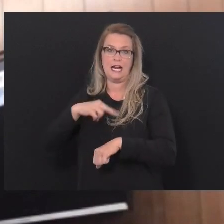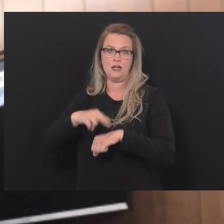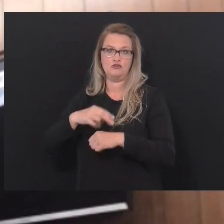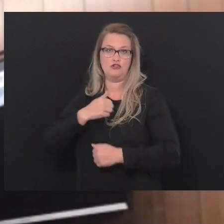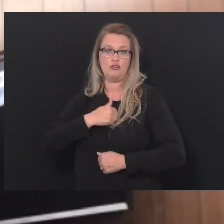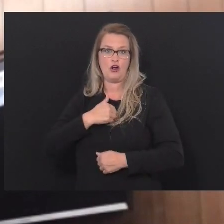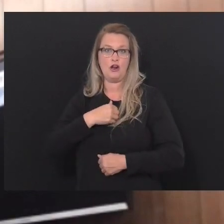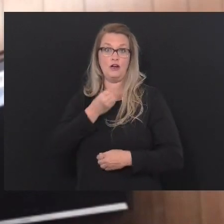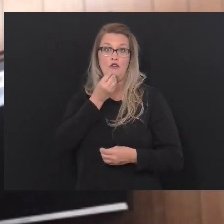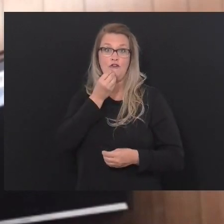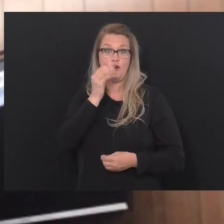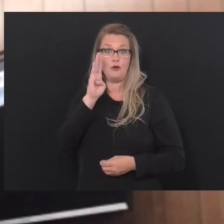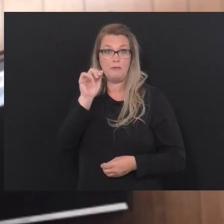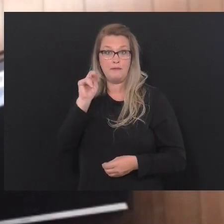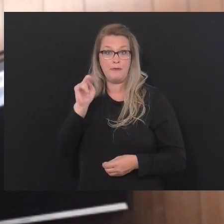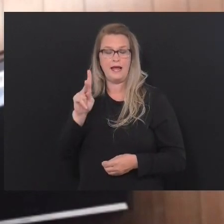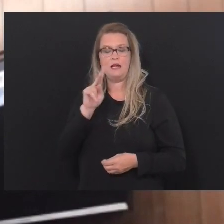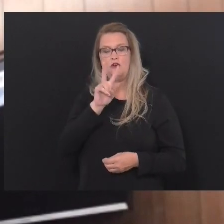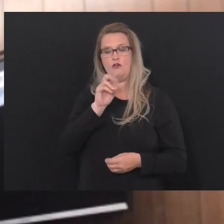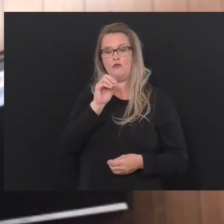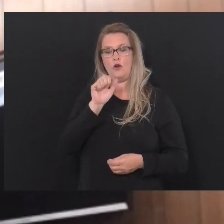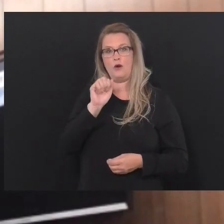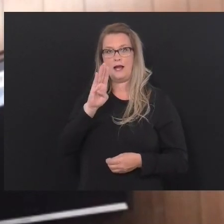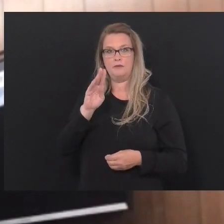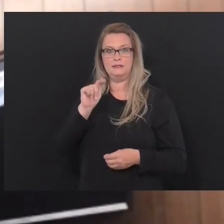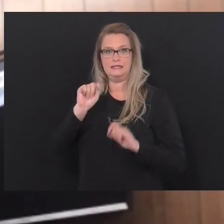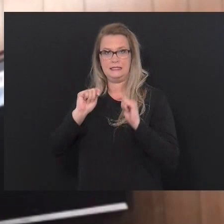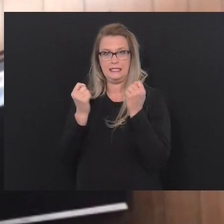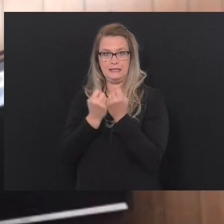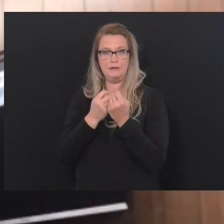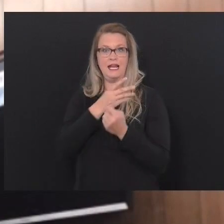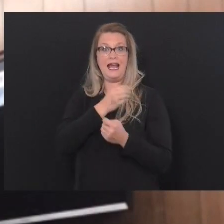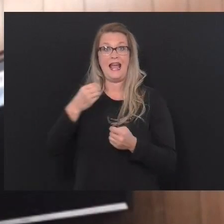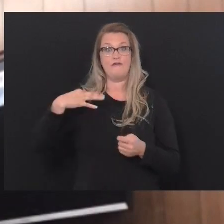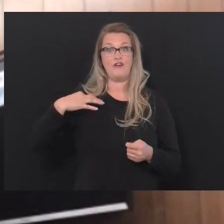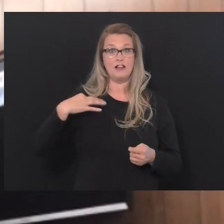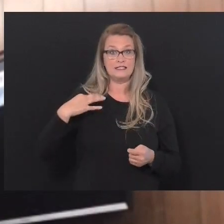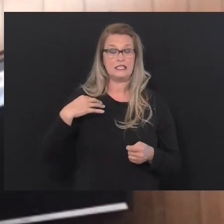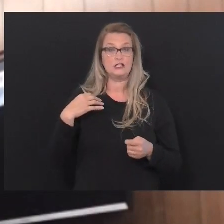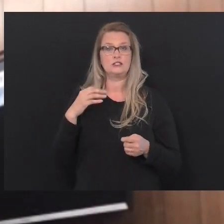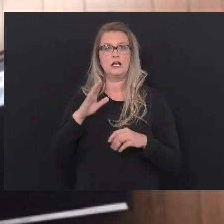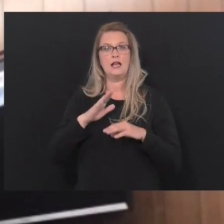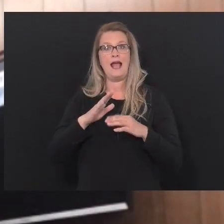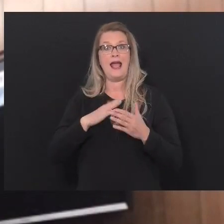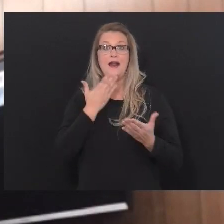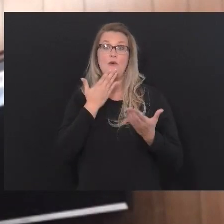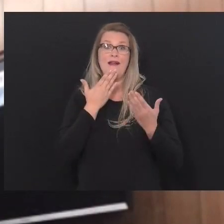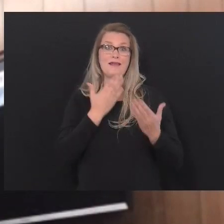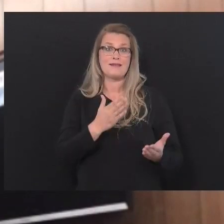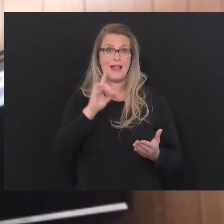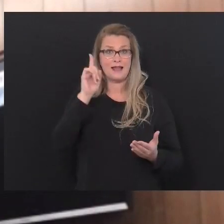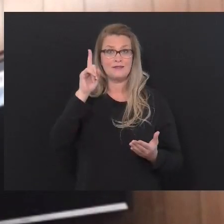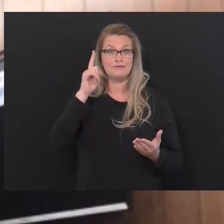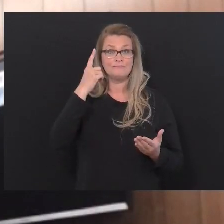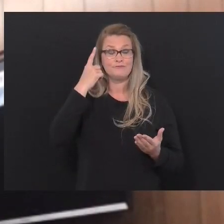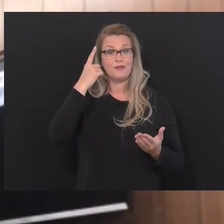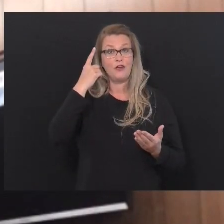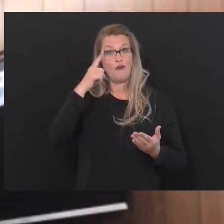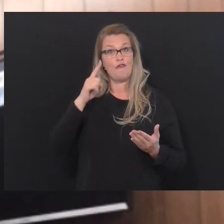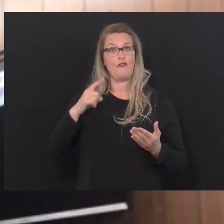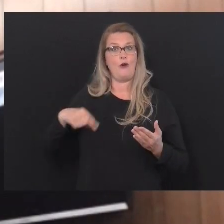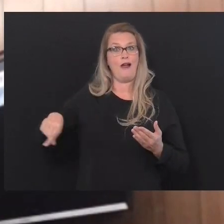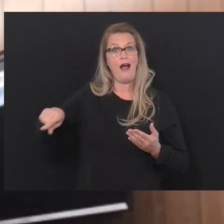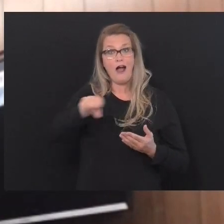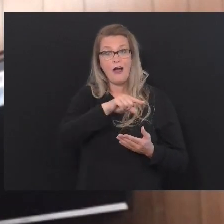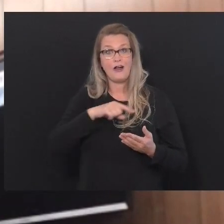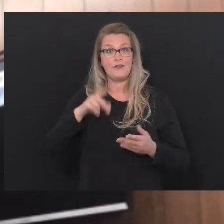the food banks, the VOAD team, the volunteers, and I want to, on behalf of the governor, thank VOAD, our food